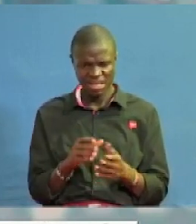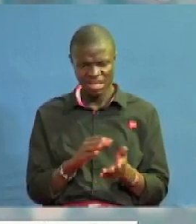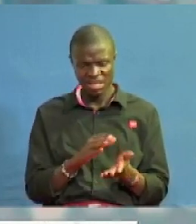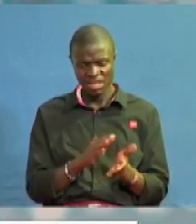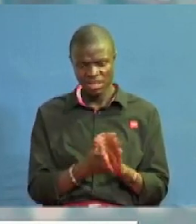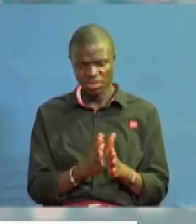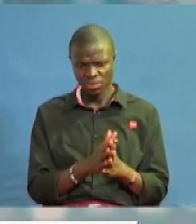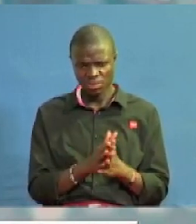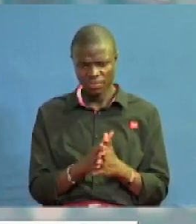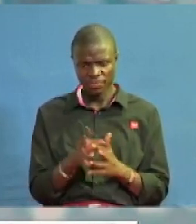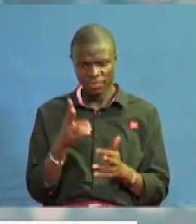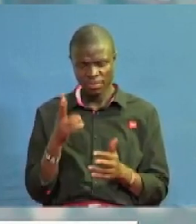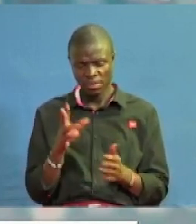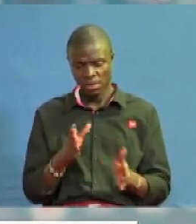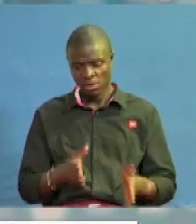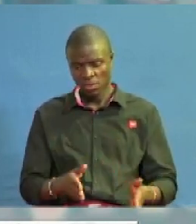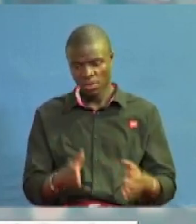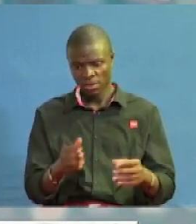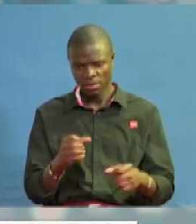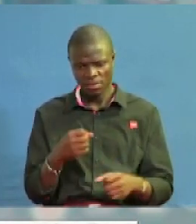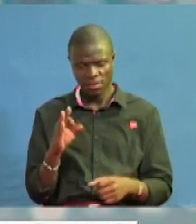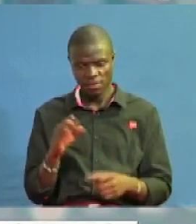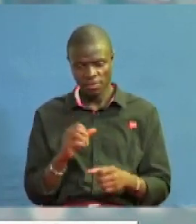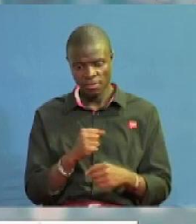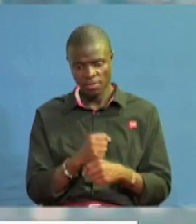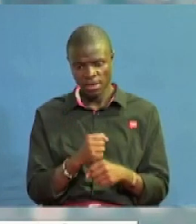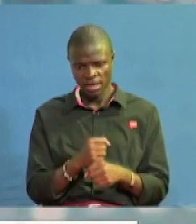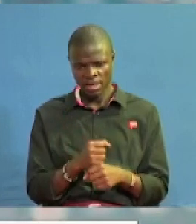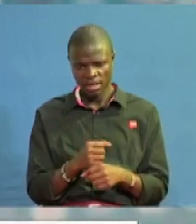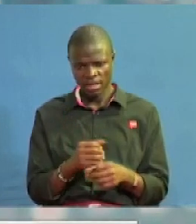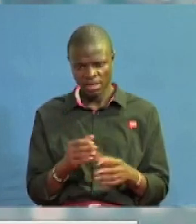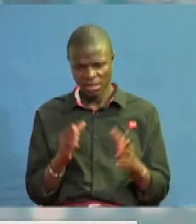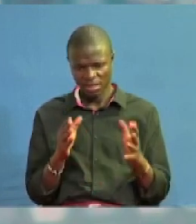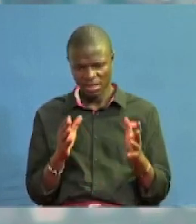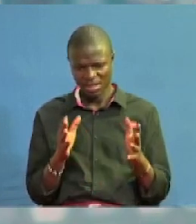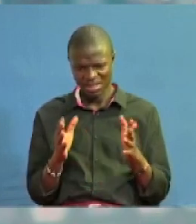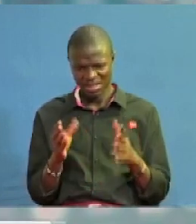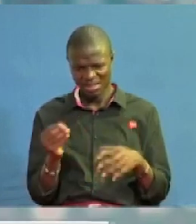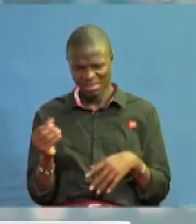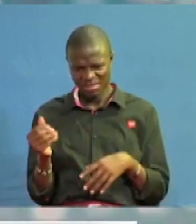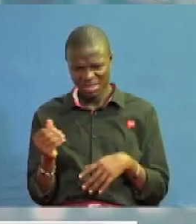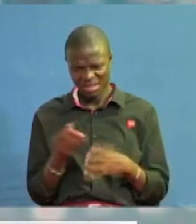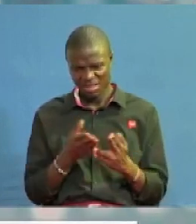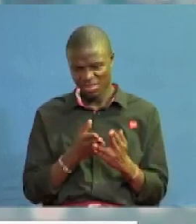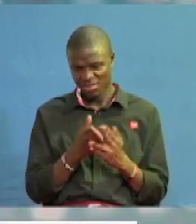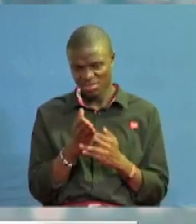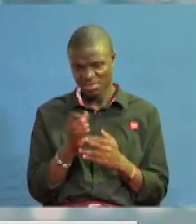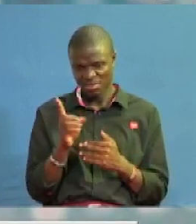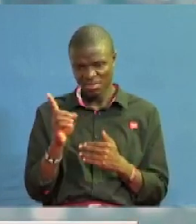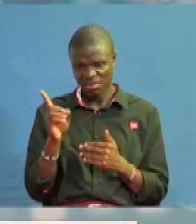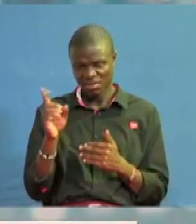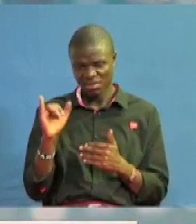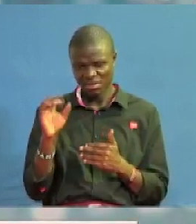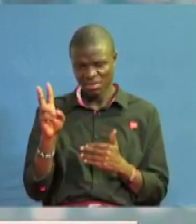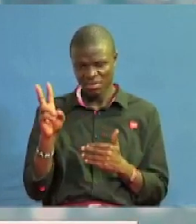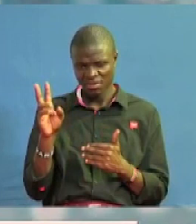Now, there are 2 ways of making money in the stock exchange. Yeah. One is through dividends. Okay?